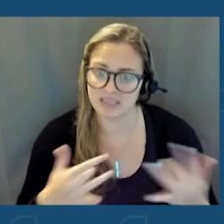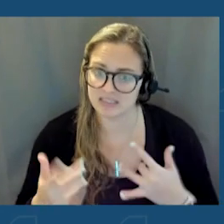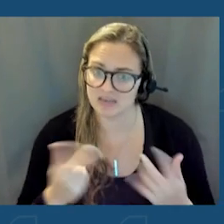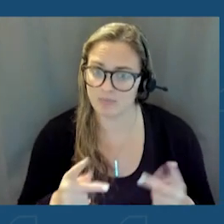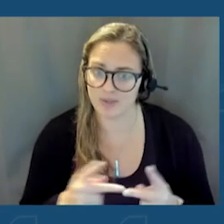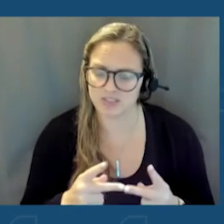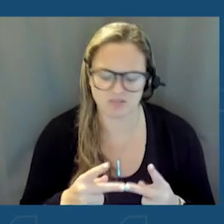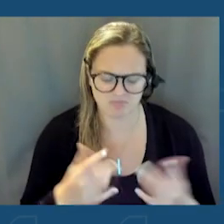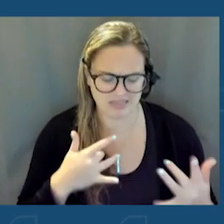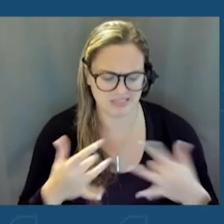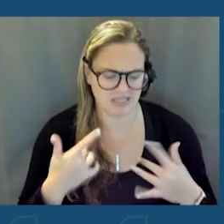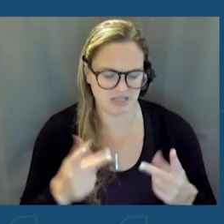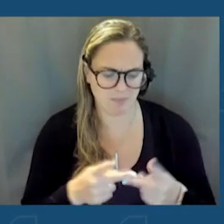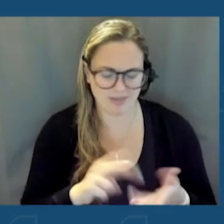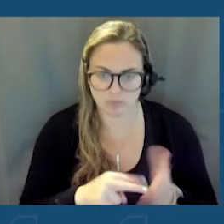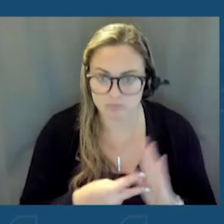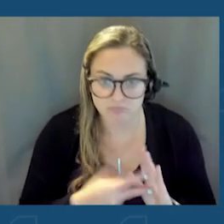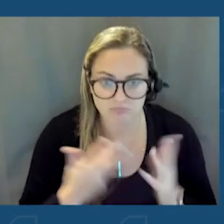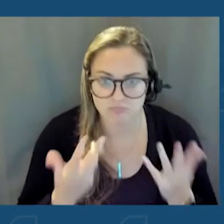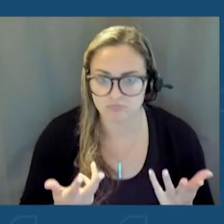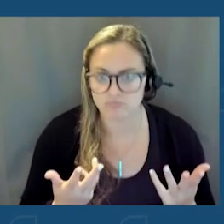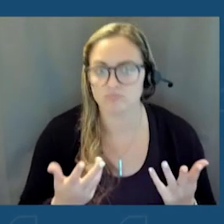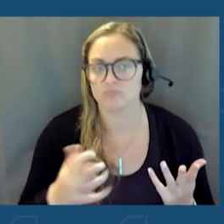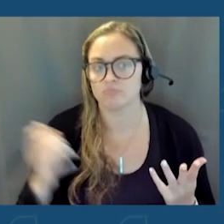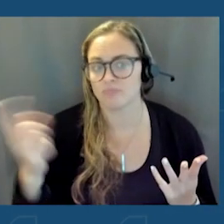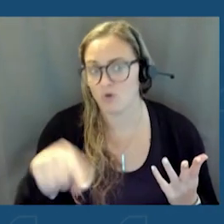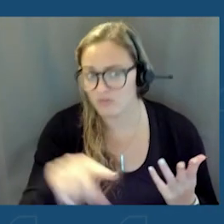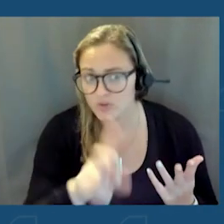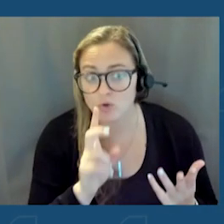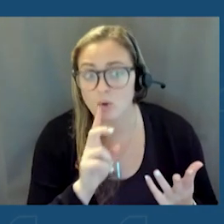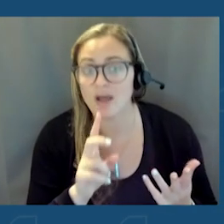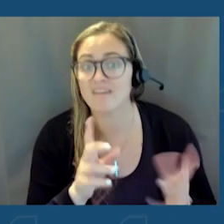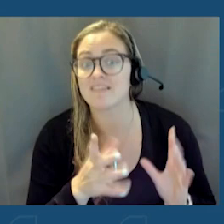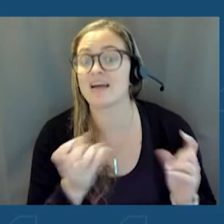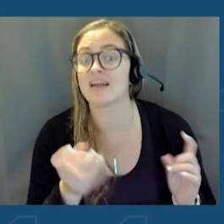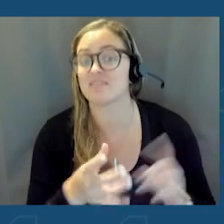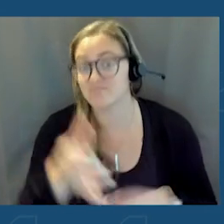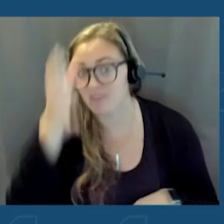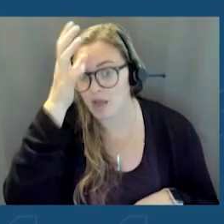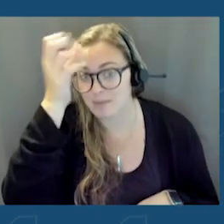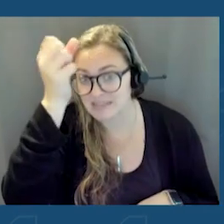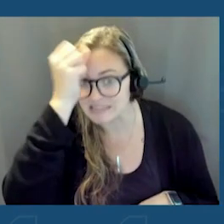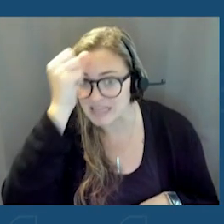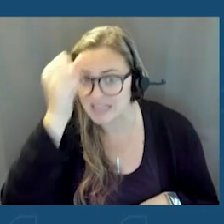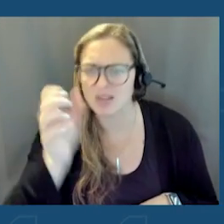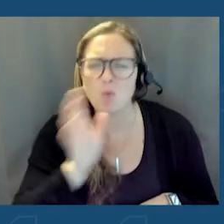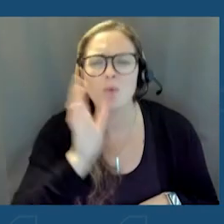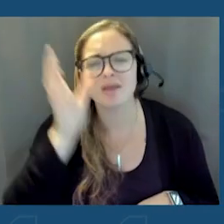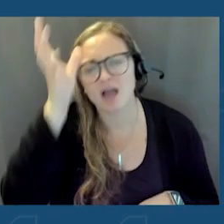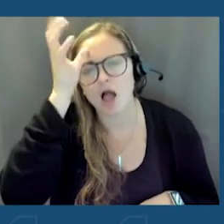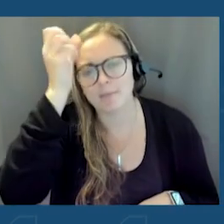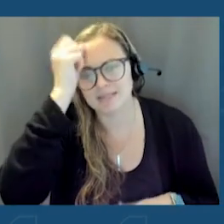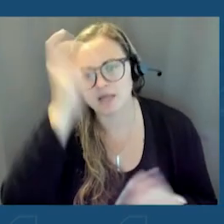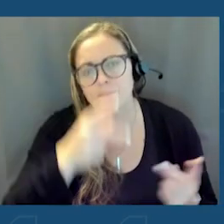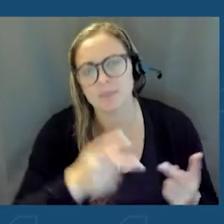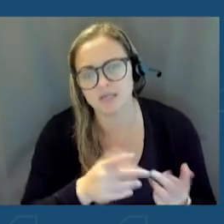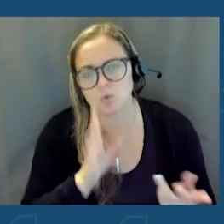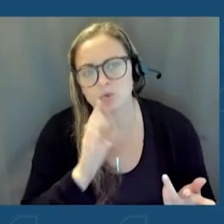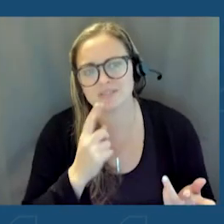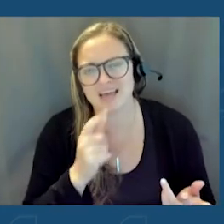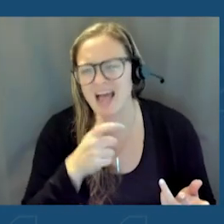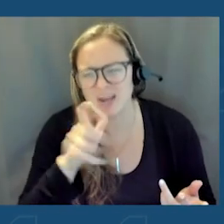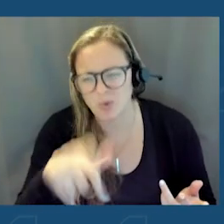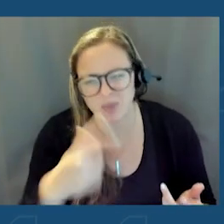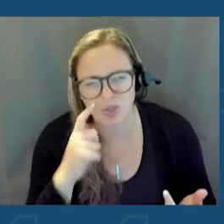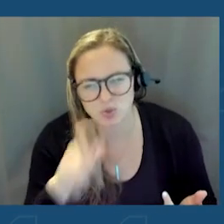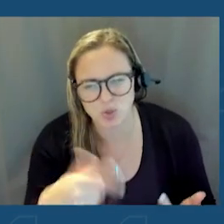what sensitive places are. And all of you look like you have a lot of common sense. There'll be common sense places where you would say, I don't think someone should